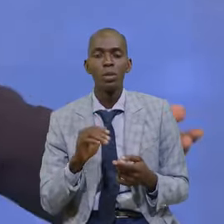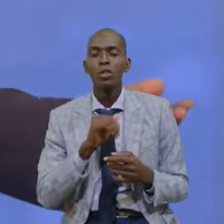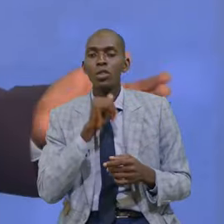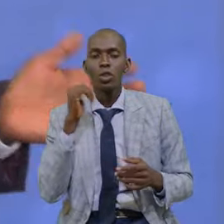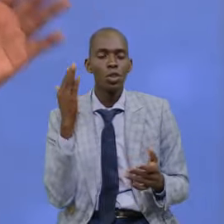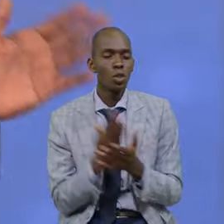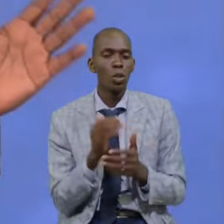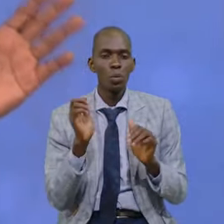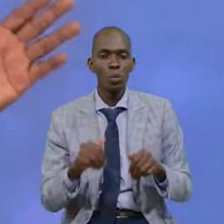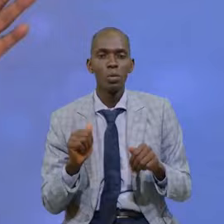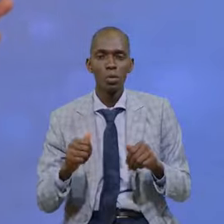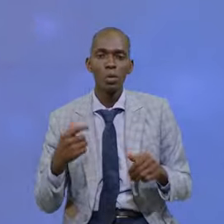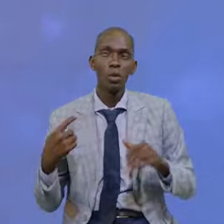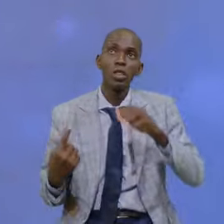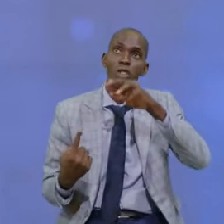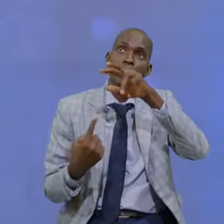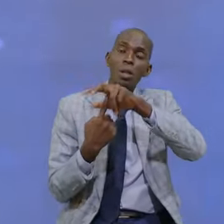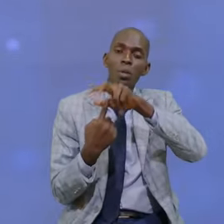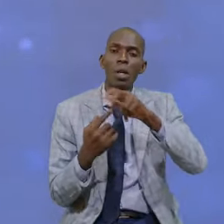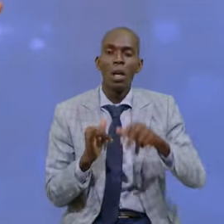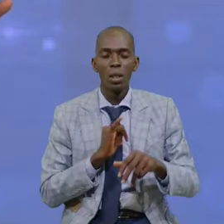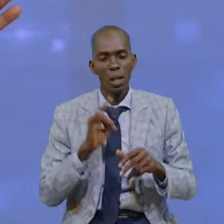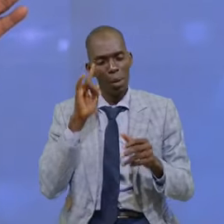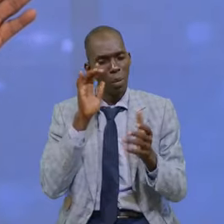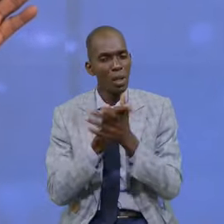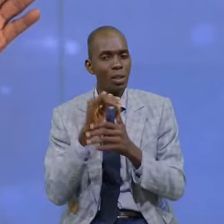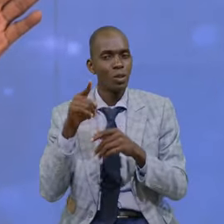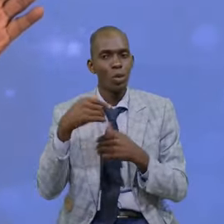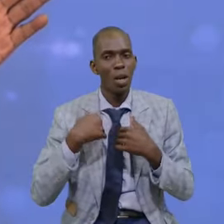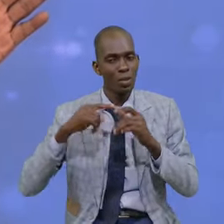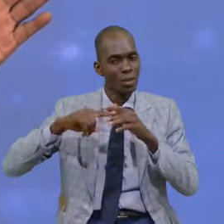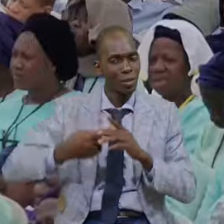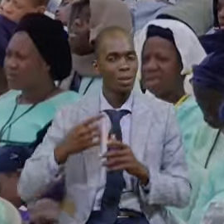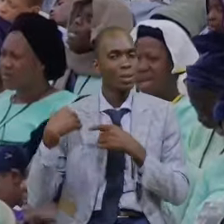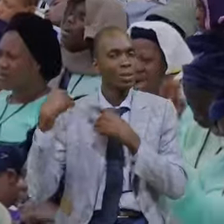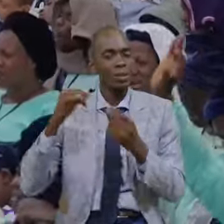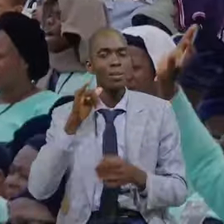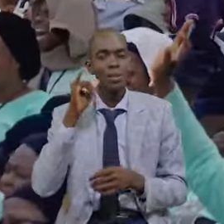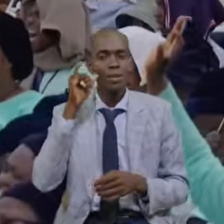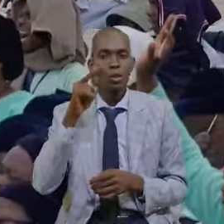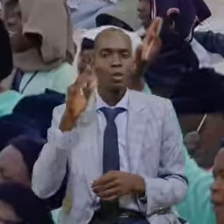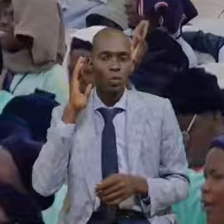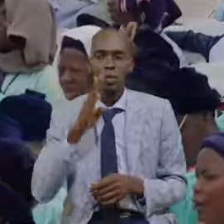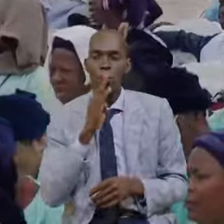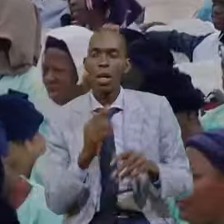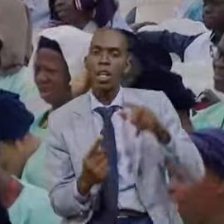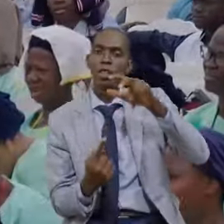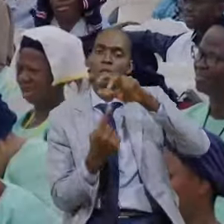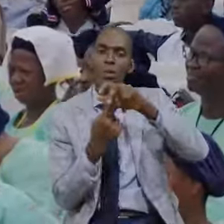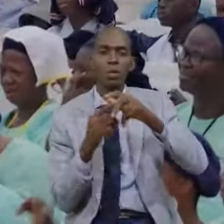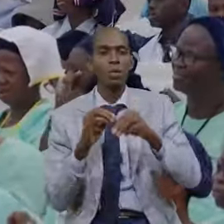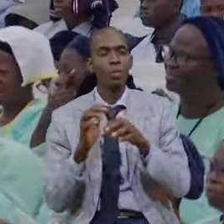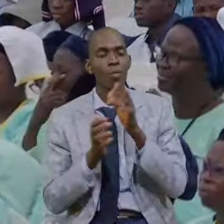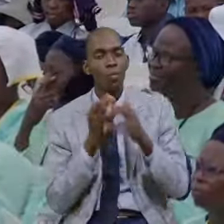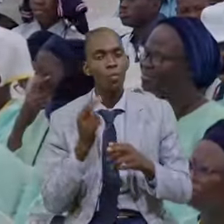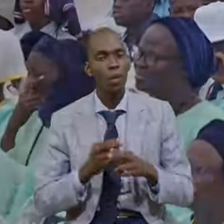I believe you started since yesterday. Champion you will be. And all the things that will